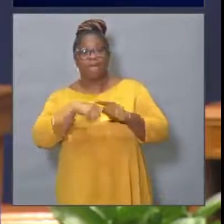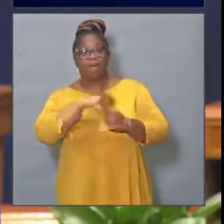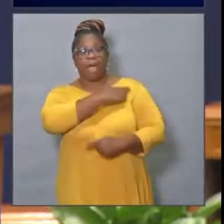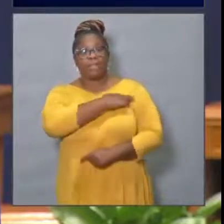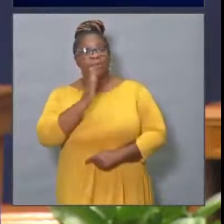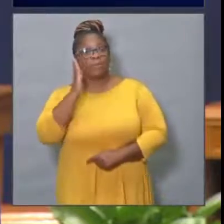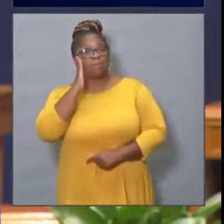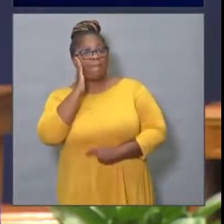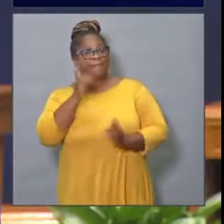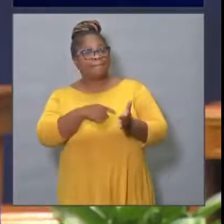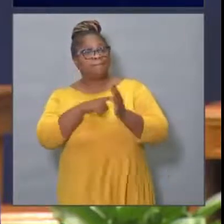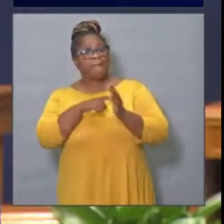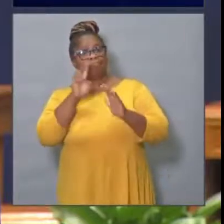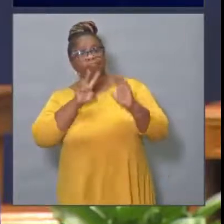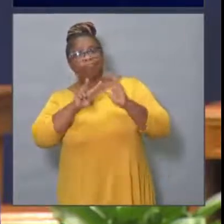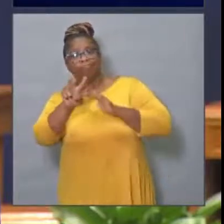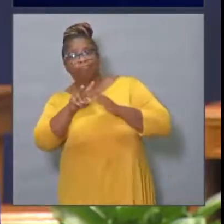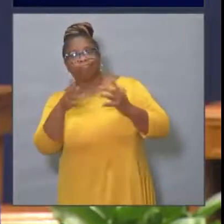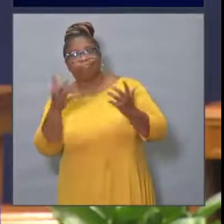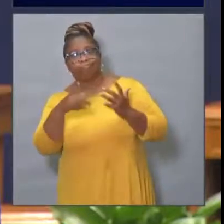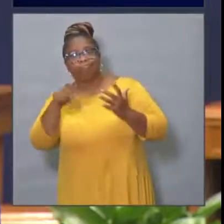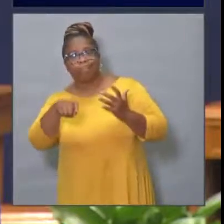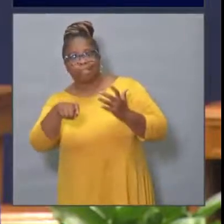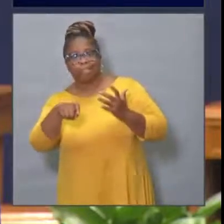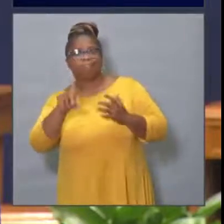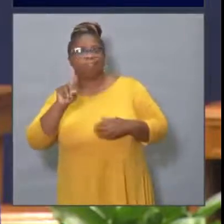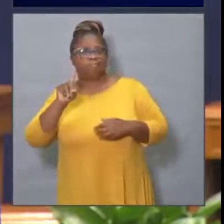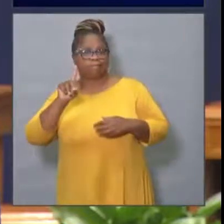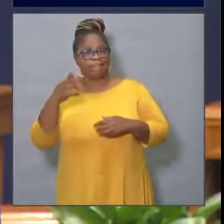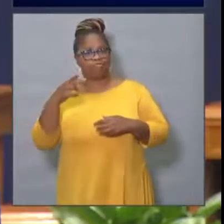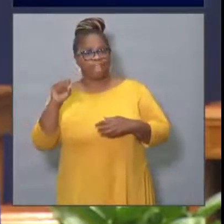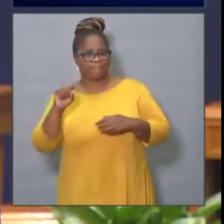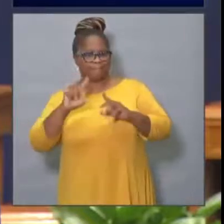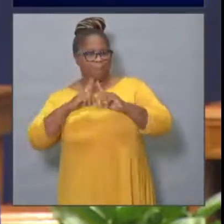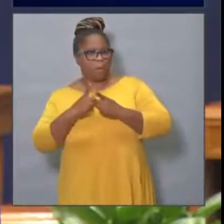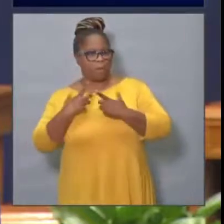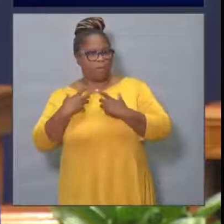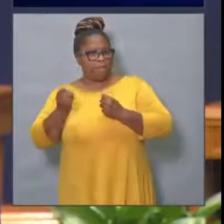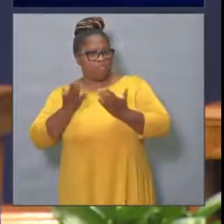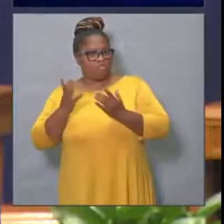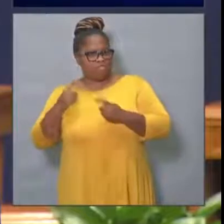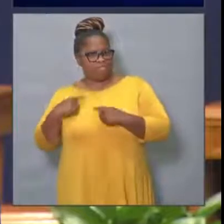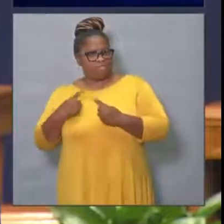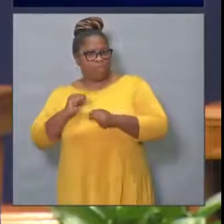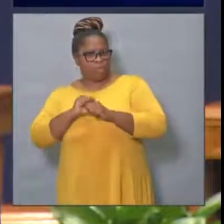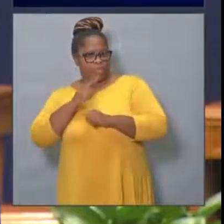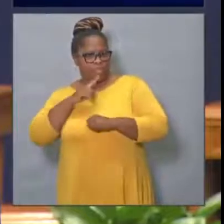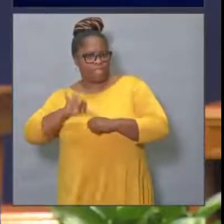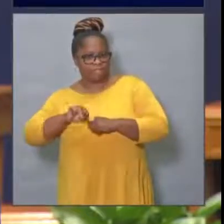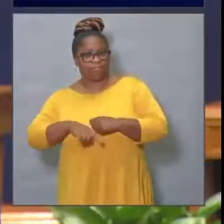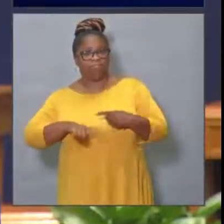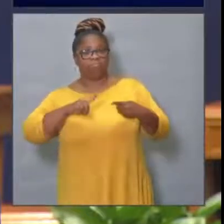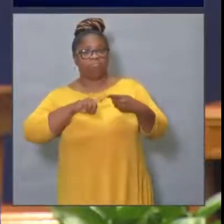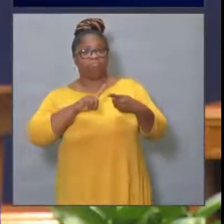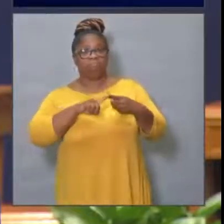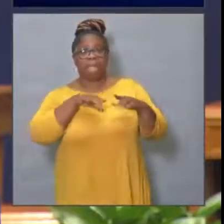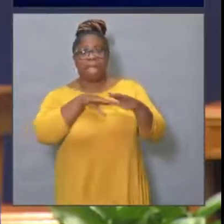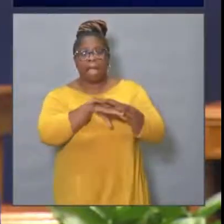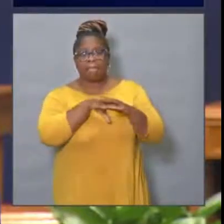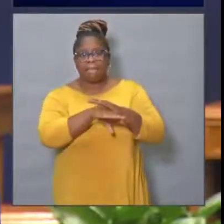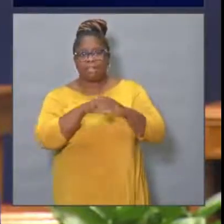demand projections that the Department of Health Services has been working on over the past several months. First on testing